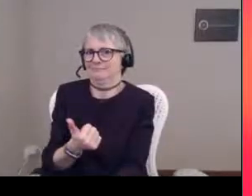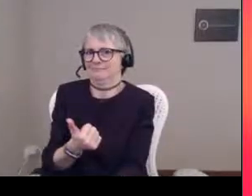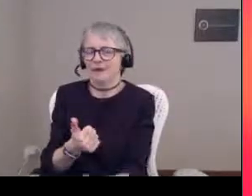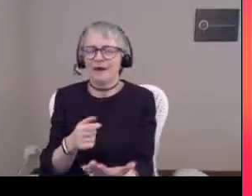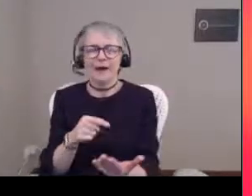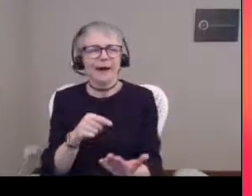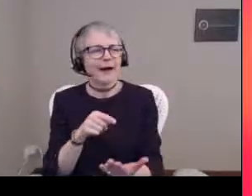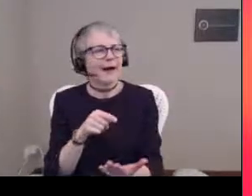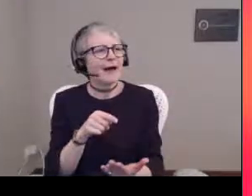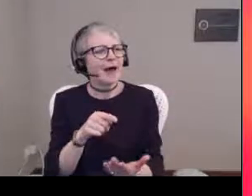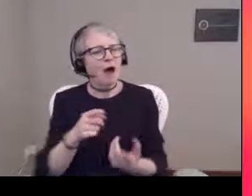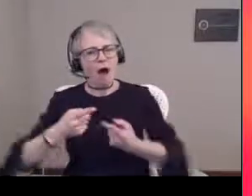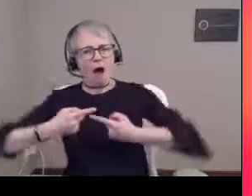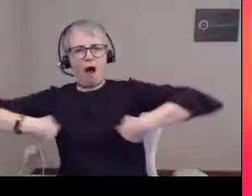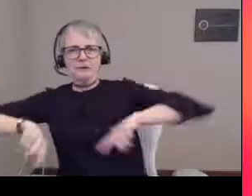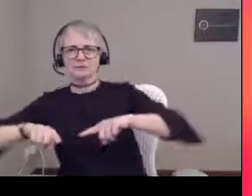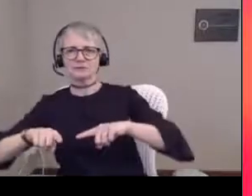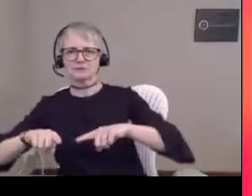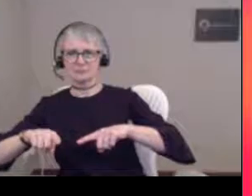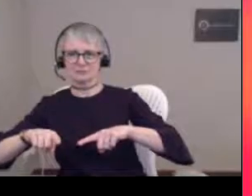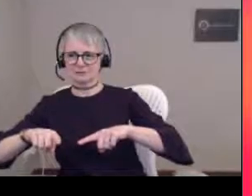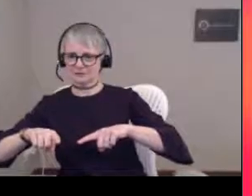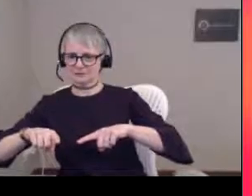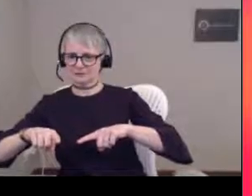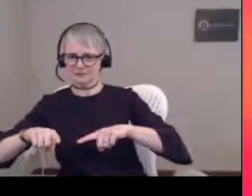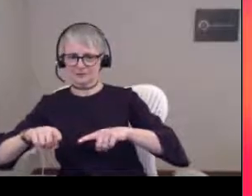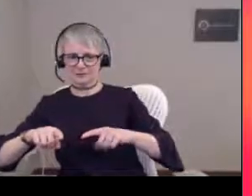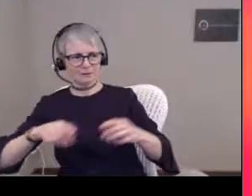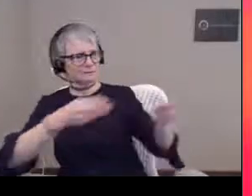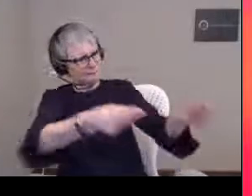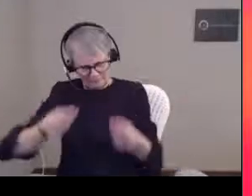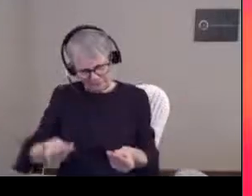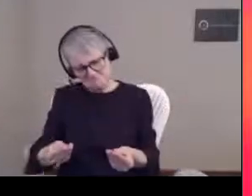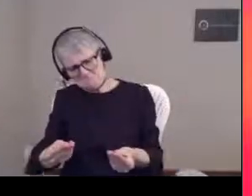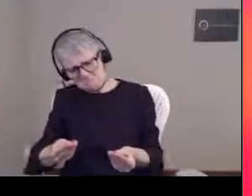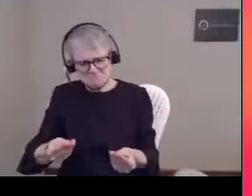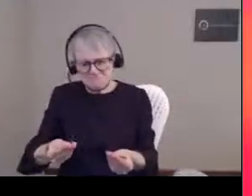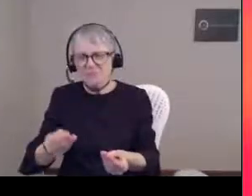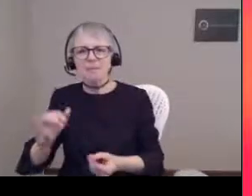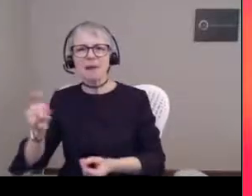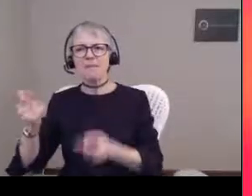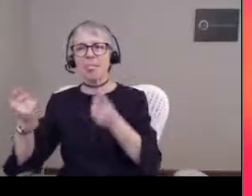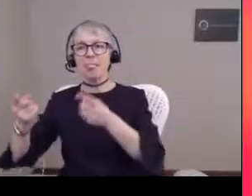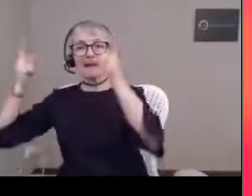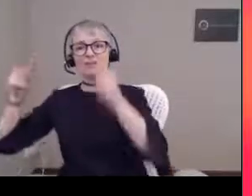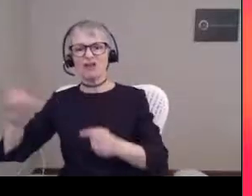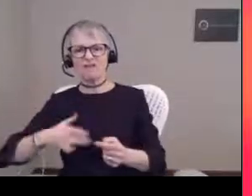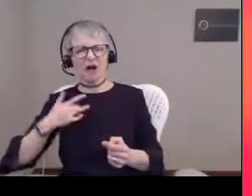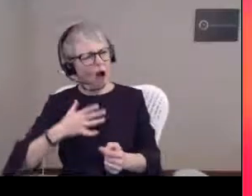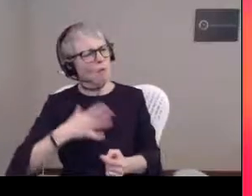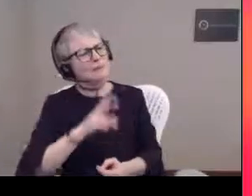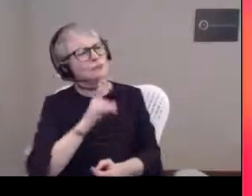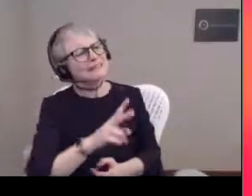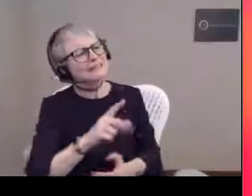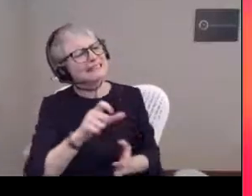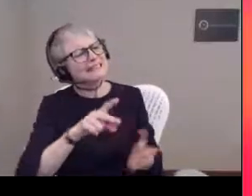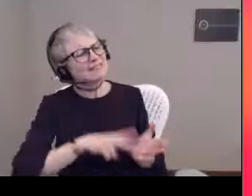there's a manager who is umming about CVs or not sure who to take forward, we can also say,